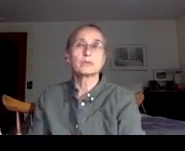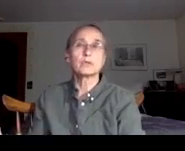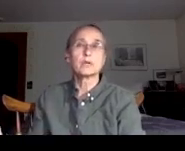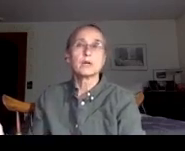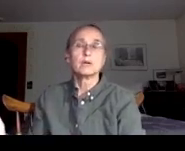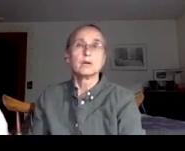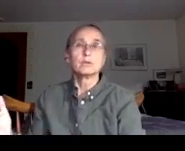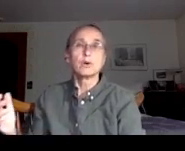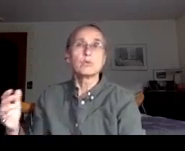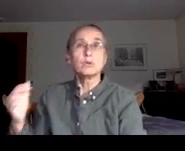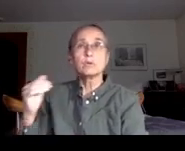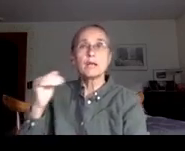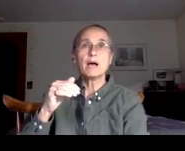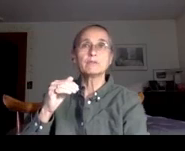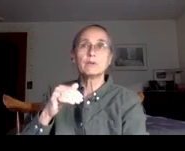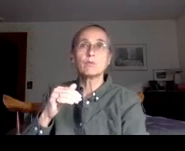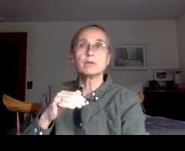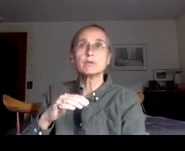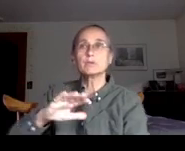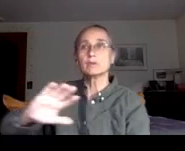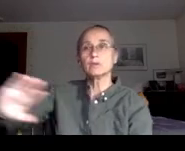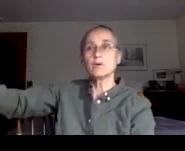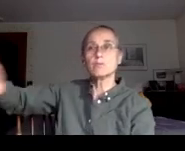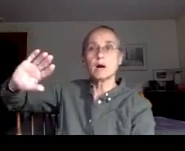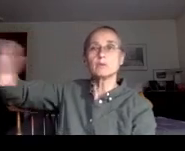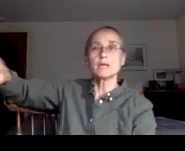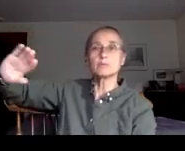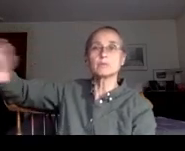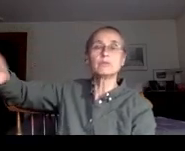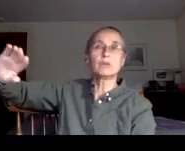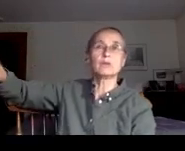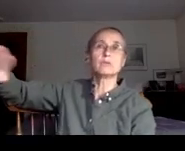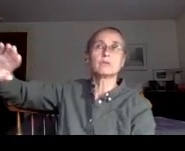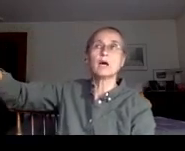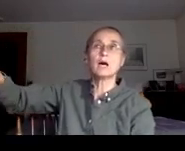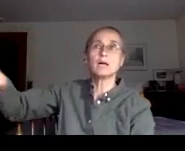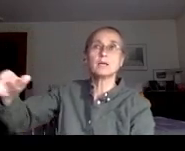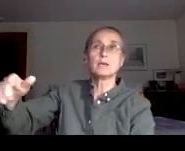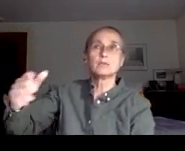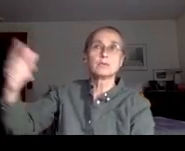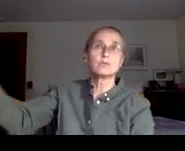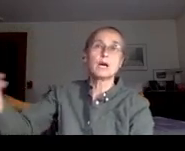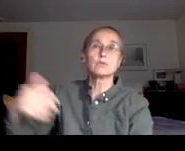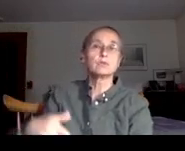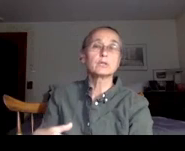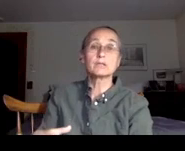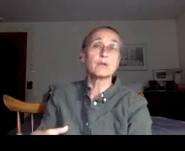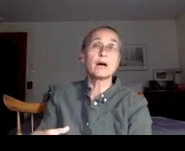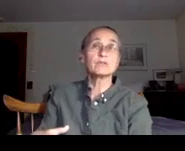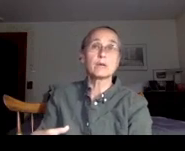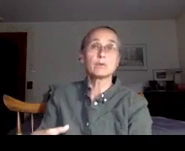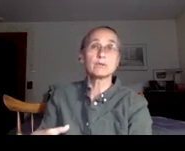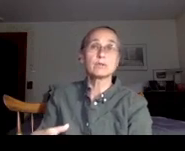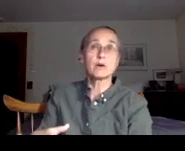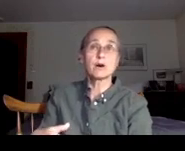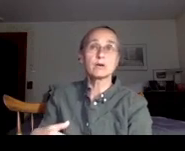else. So you could have someone who says, mom or dad, please stand to the side, so your child looks like they're not